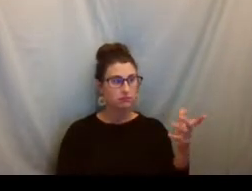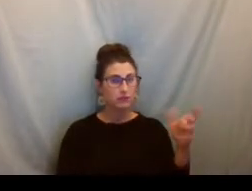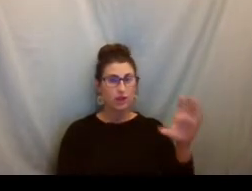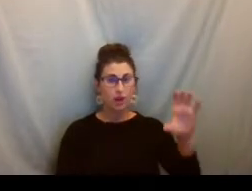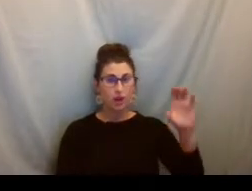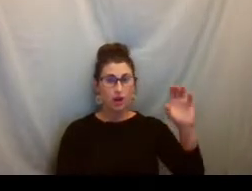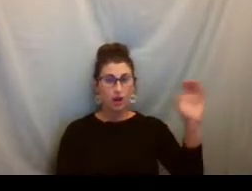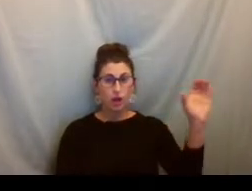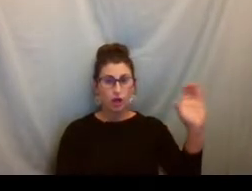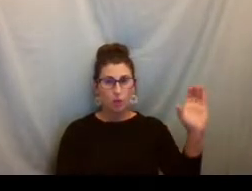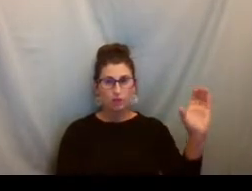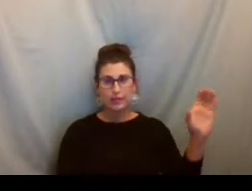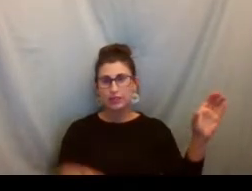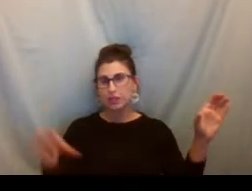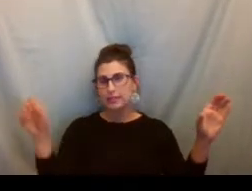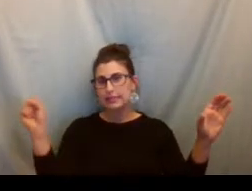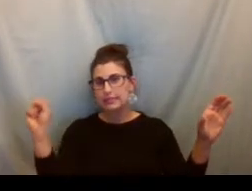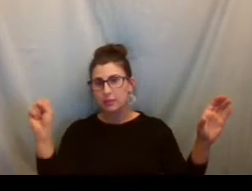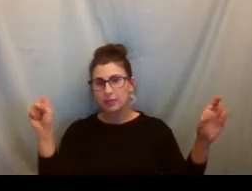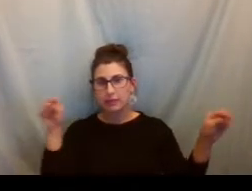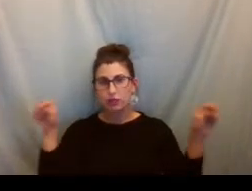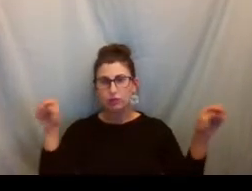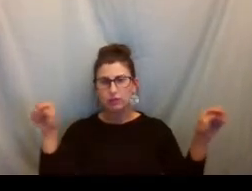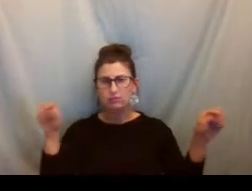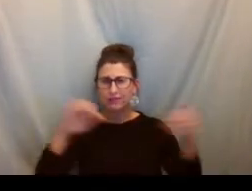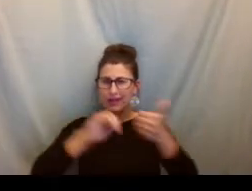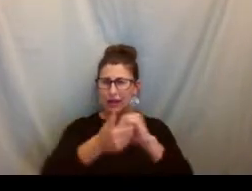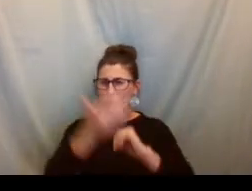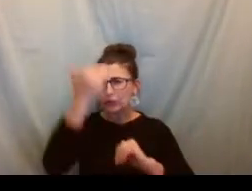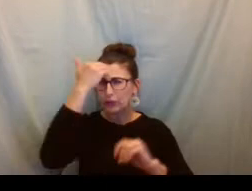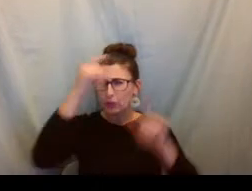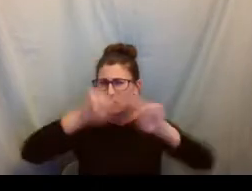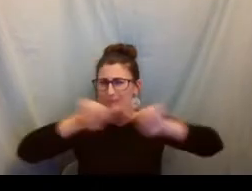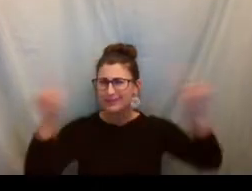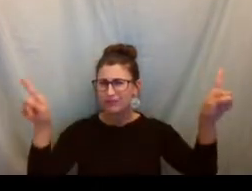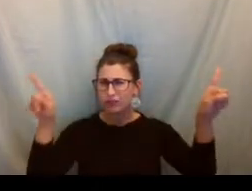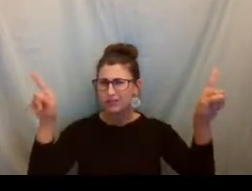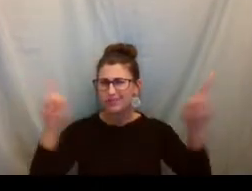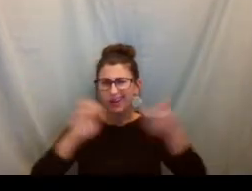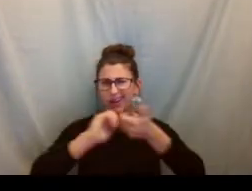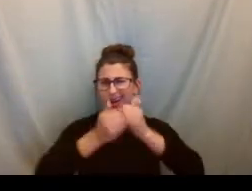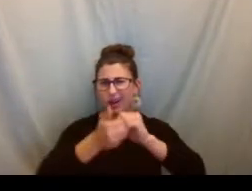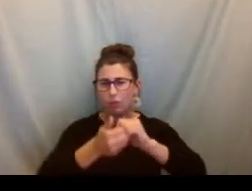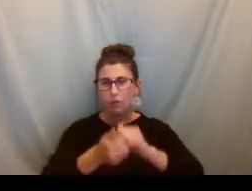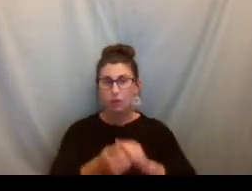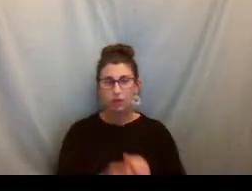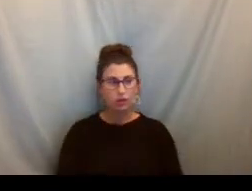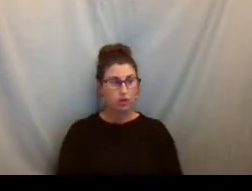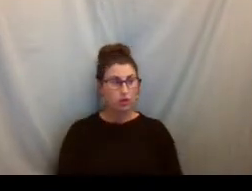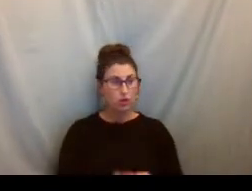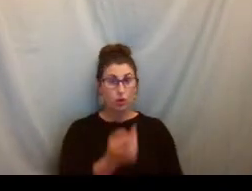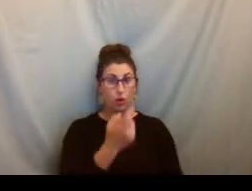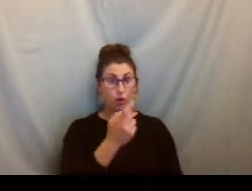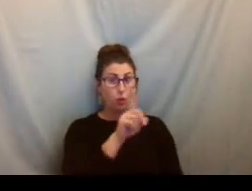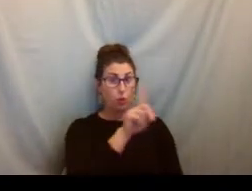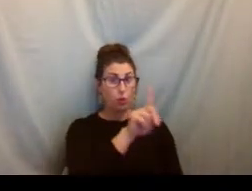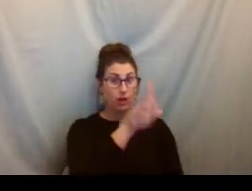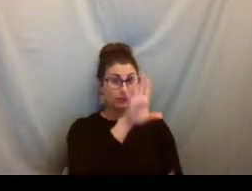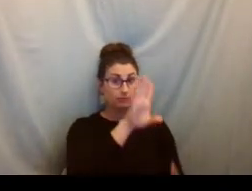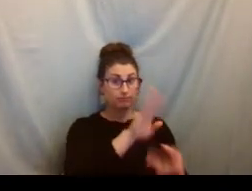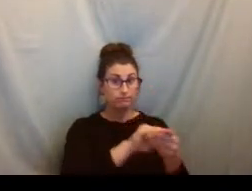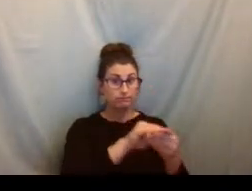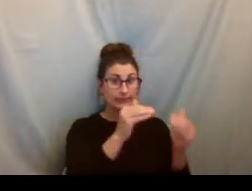So complementary versus supplementary. How do you remember the difference between the two? Well, one is adds up to